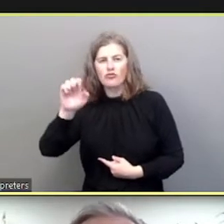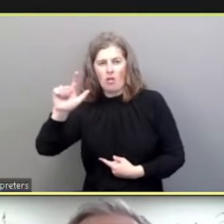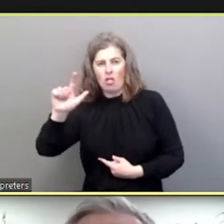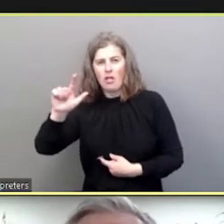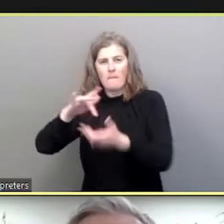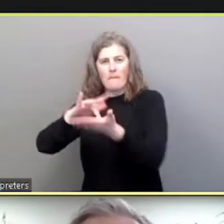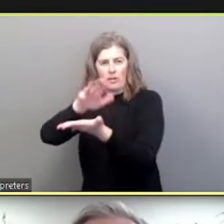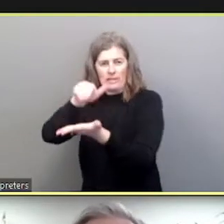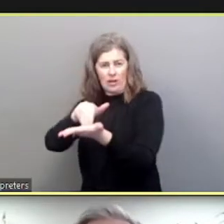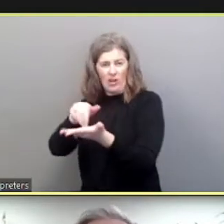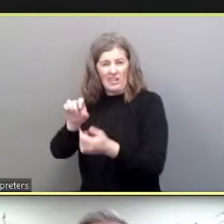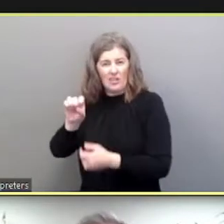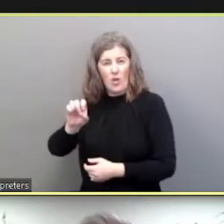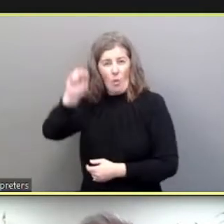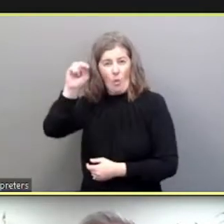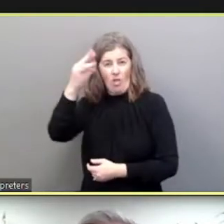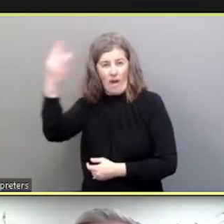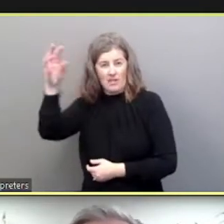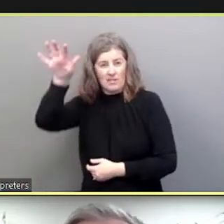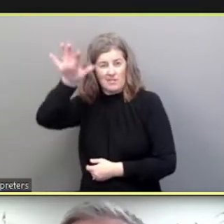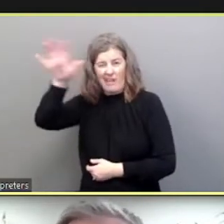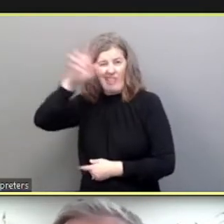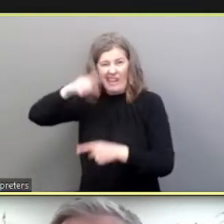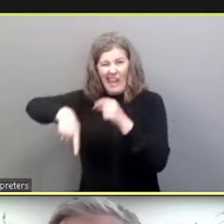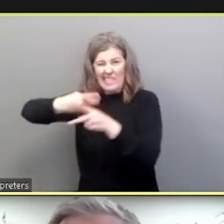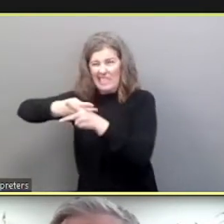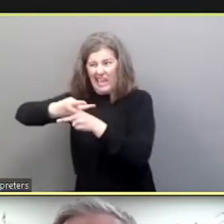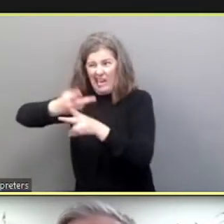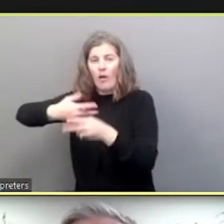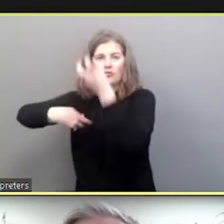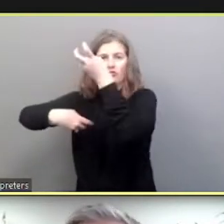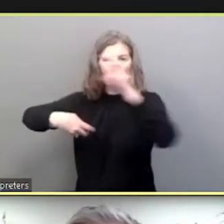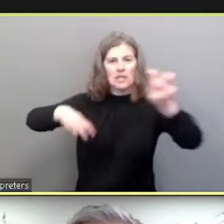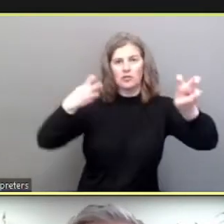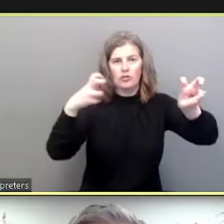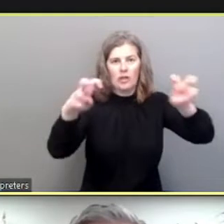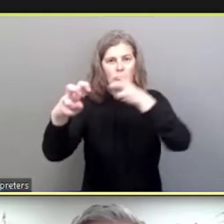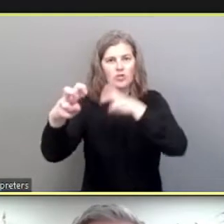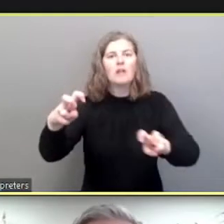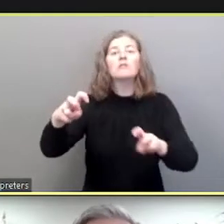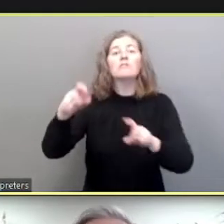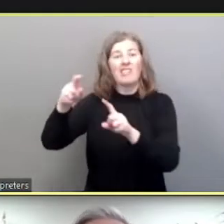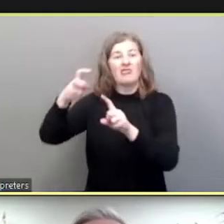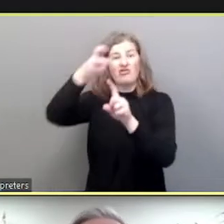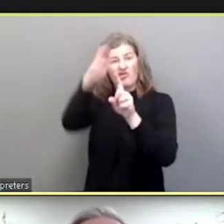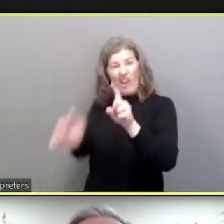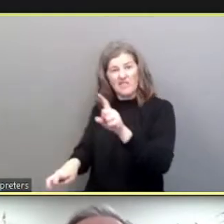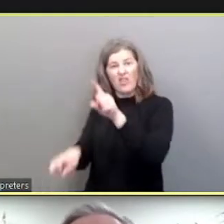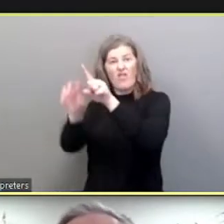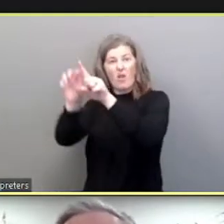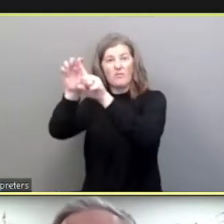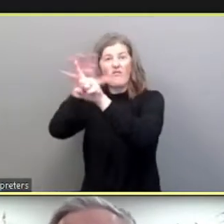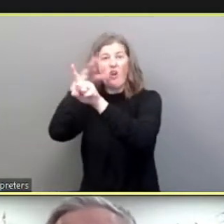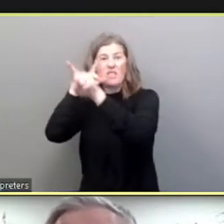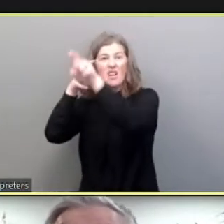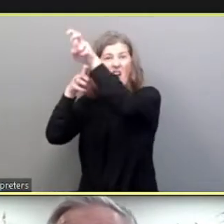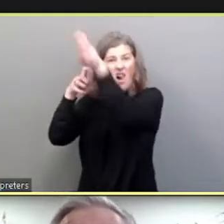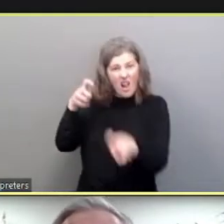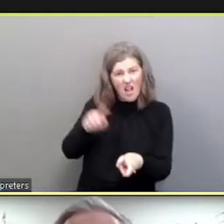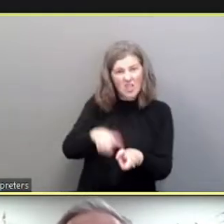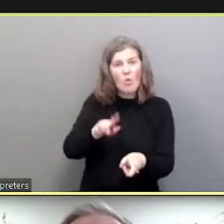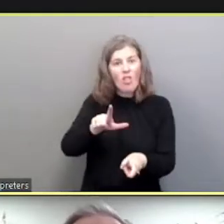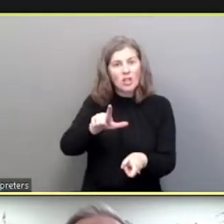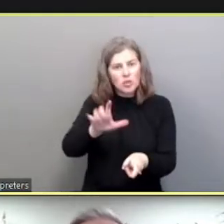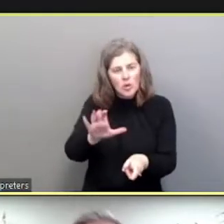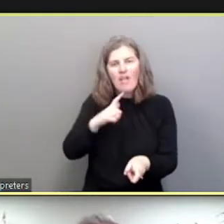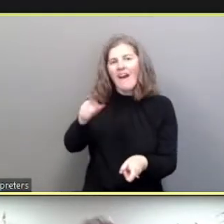that they can't take care of. So transferring to other parts of the state, including even Las Cruces. They have a DMAT team